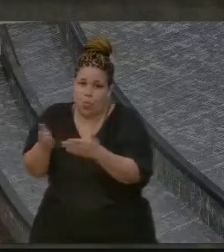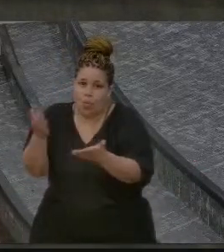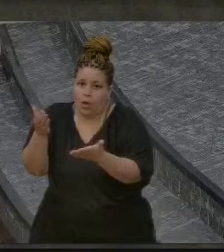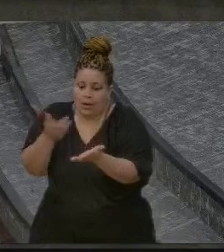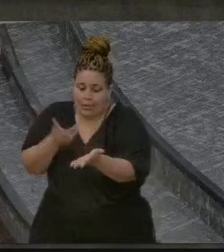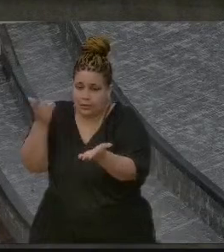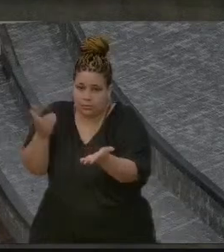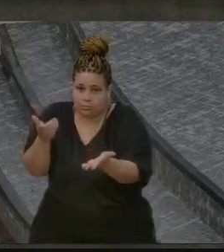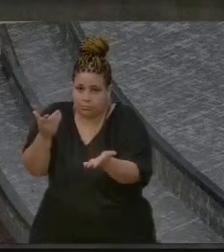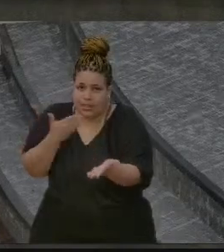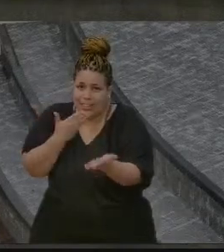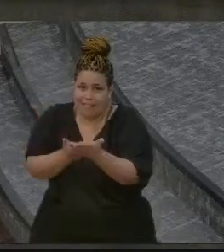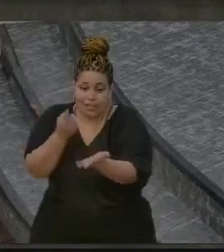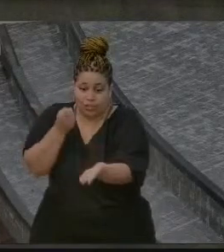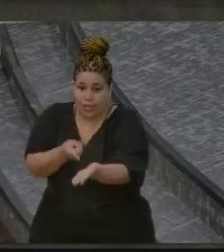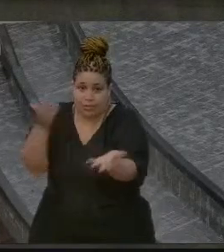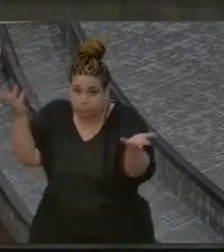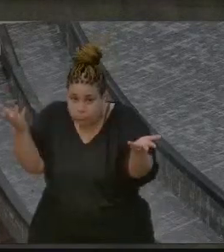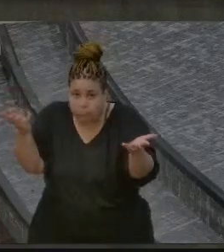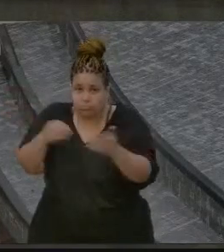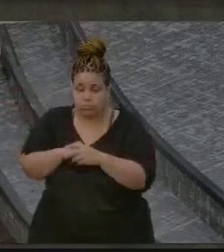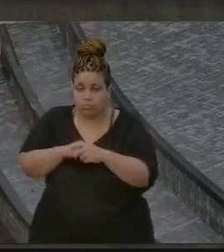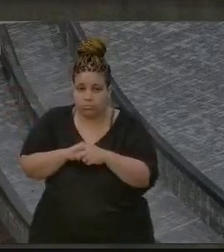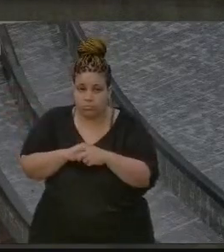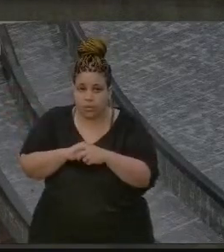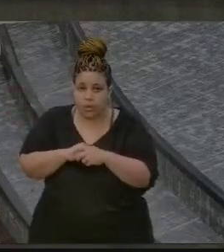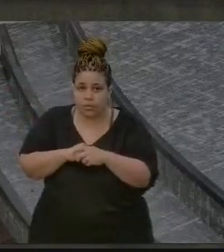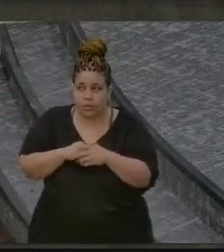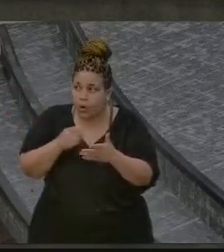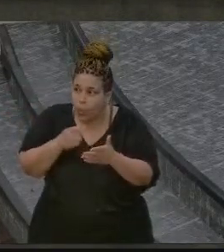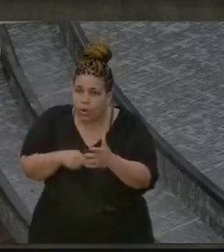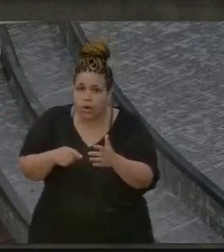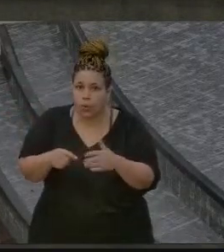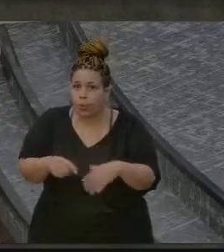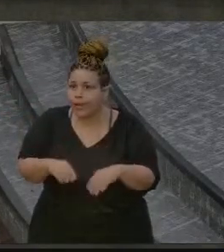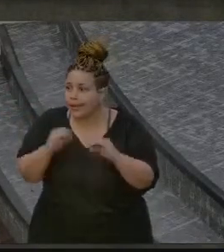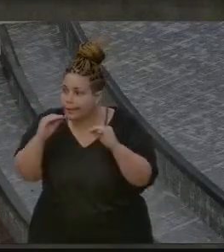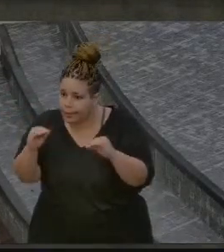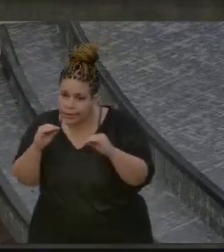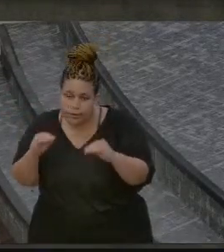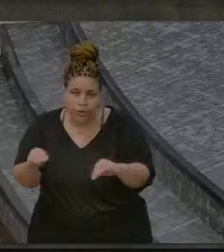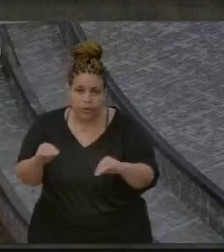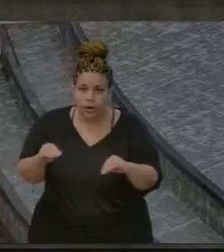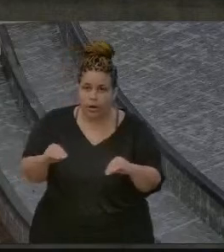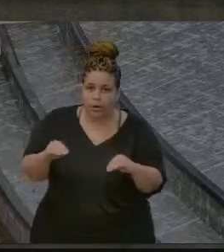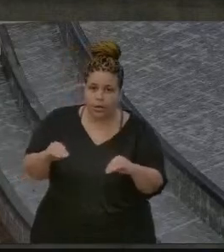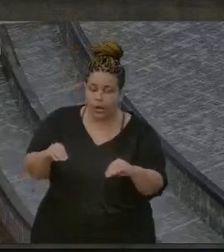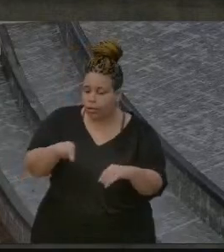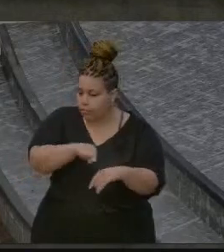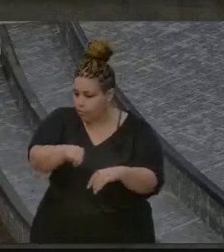what they are. So what are we telling our educators to teach in their classrooms?